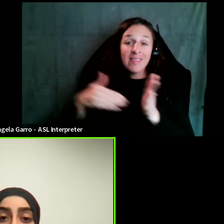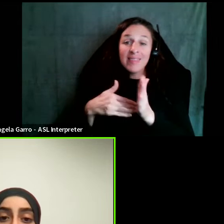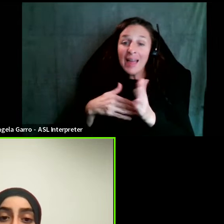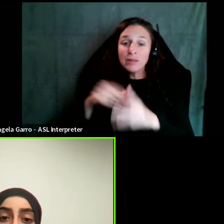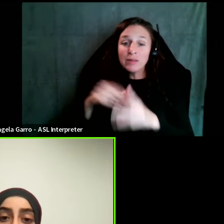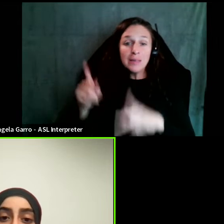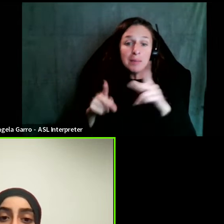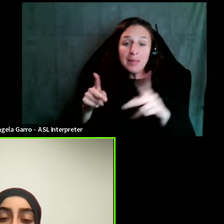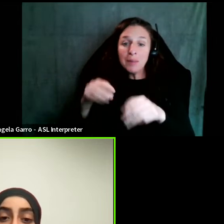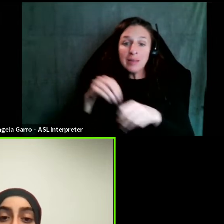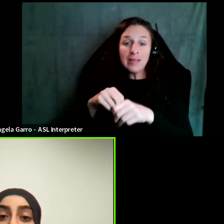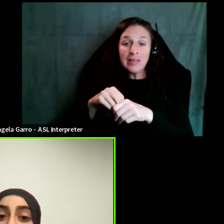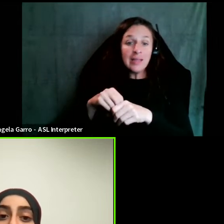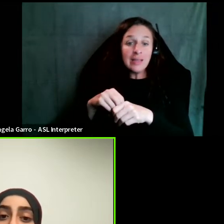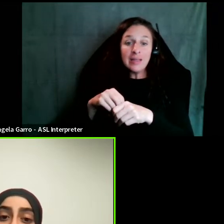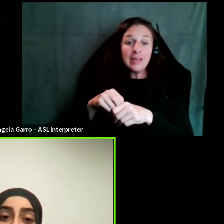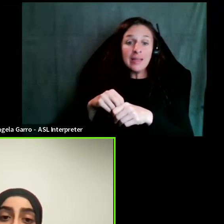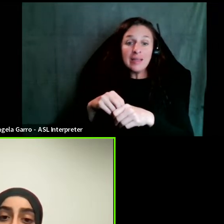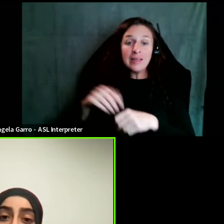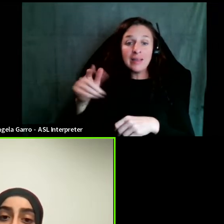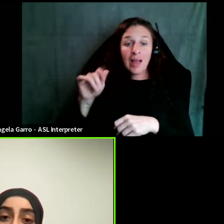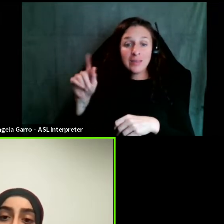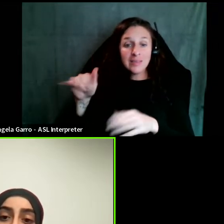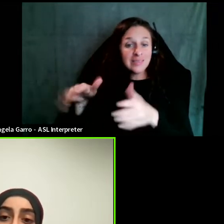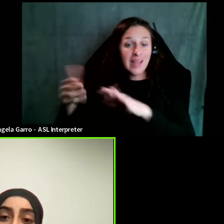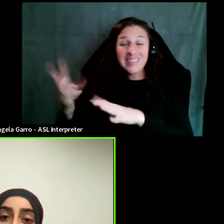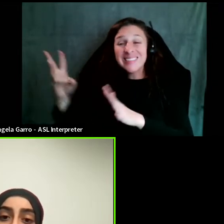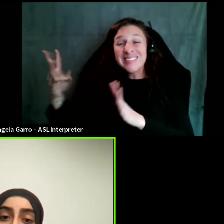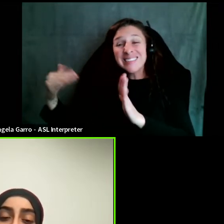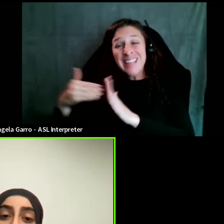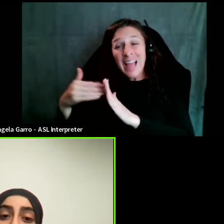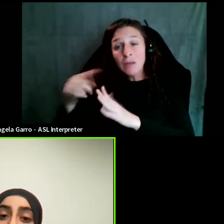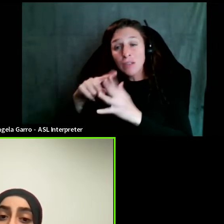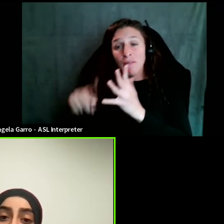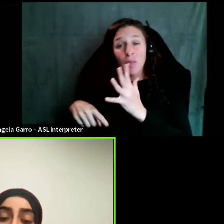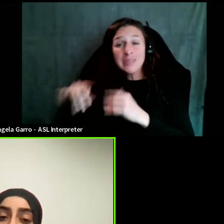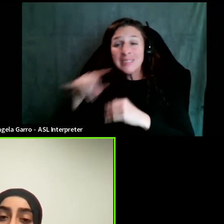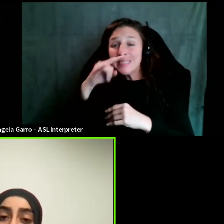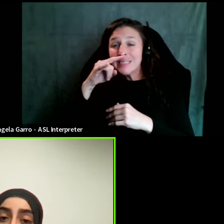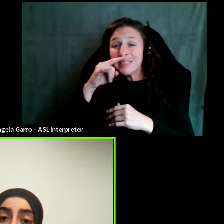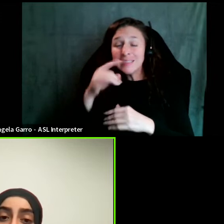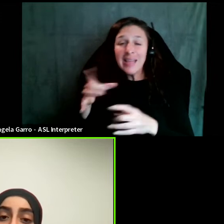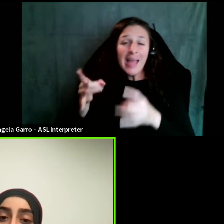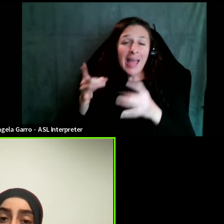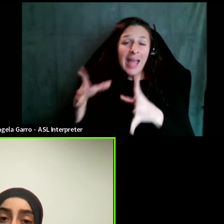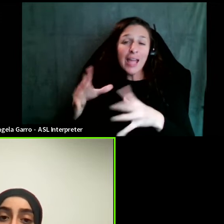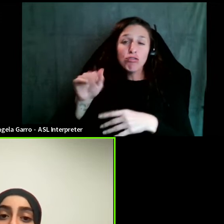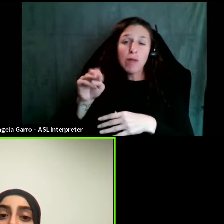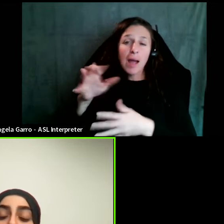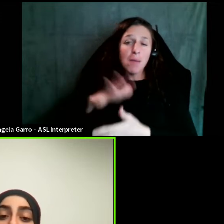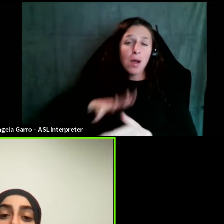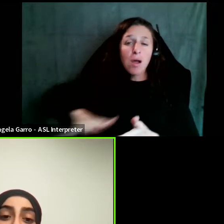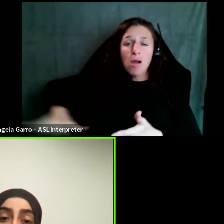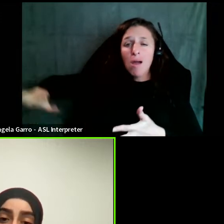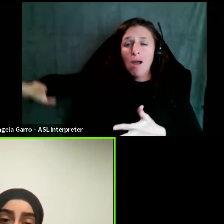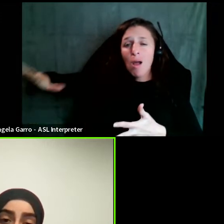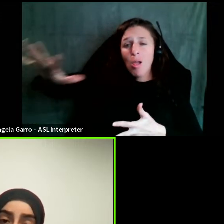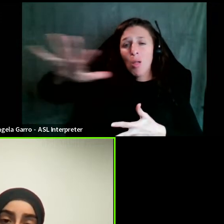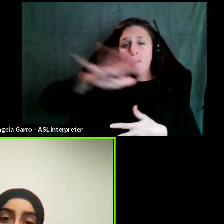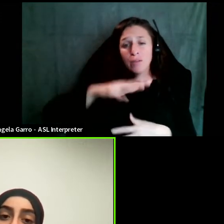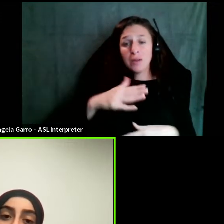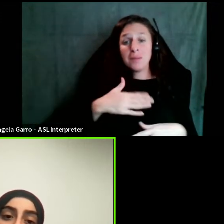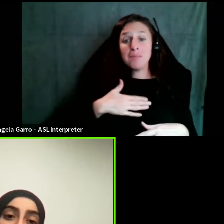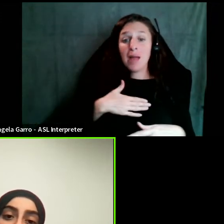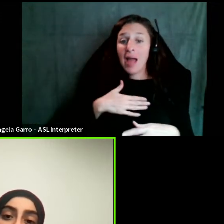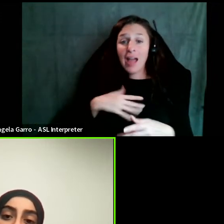Gaza have died. 6,000 of them are children. There have been hate crimes all over. My friends have